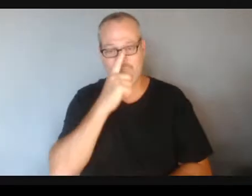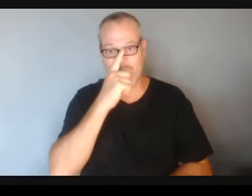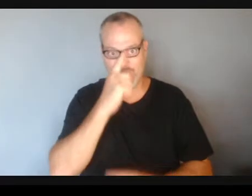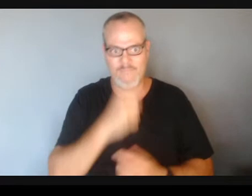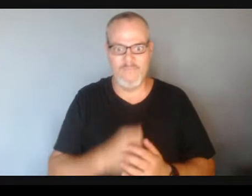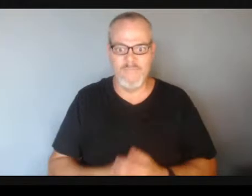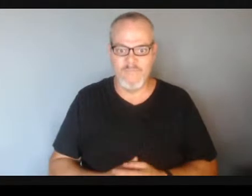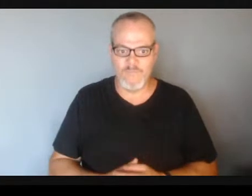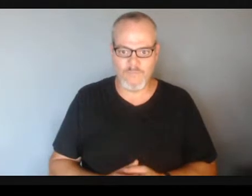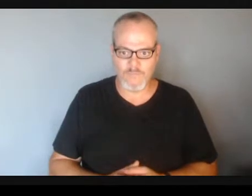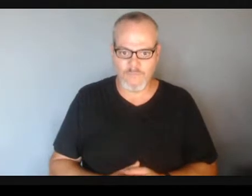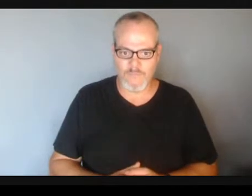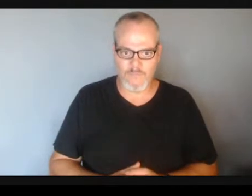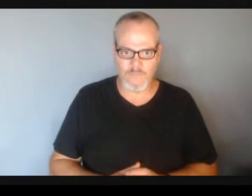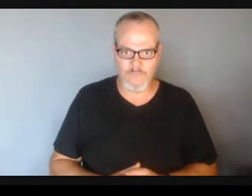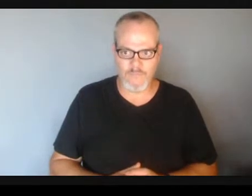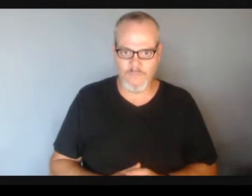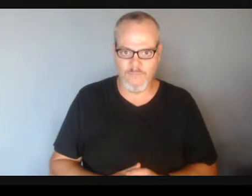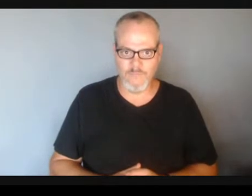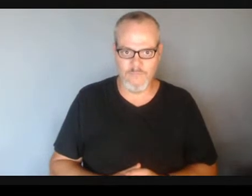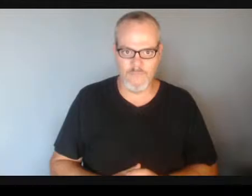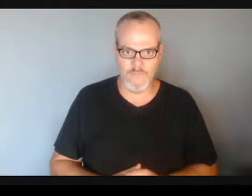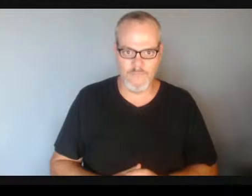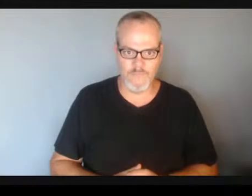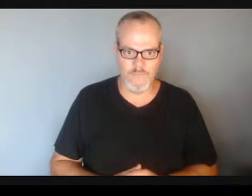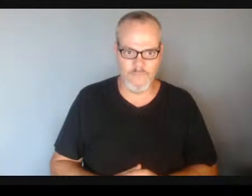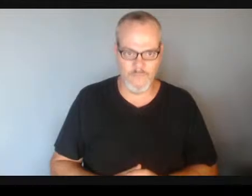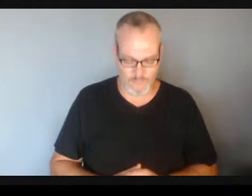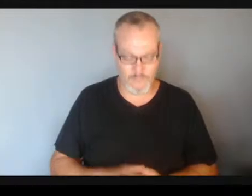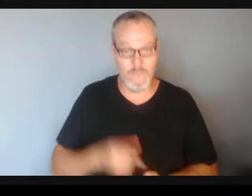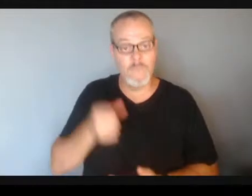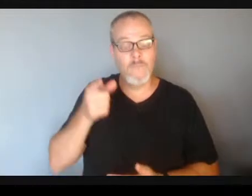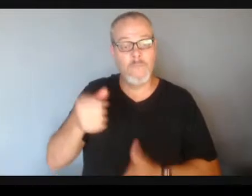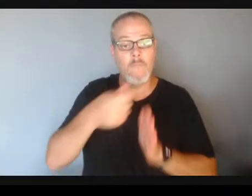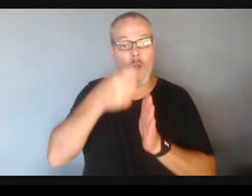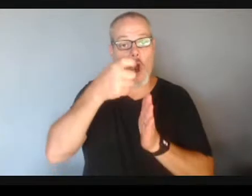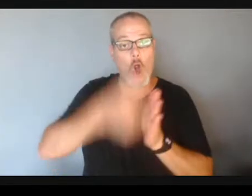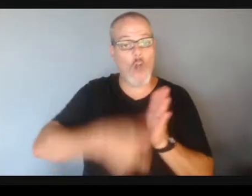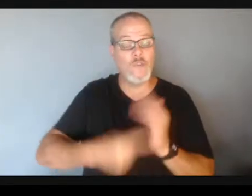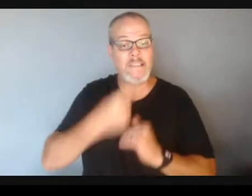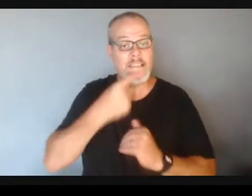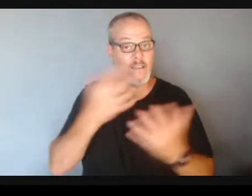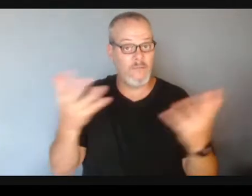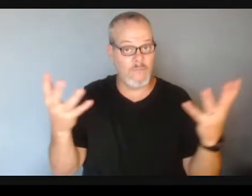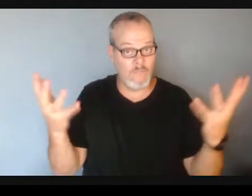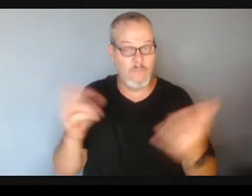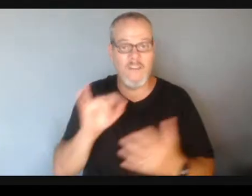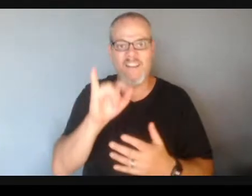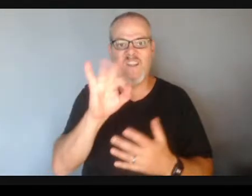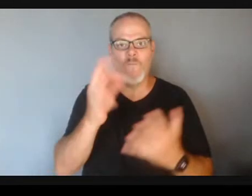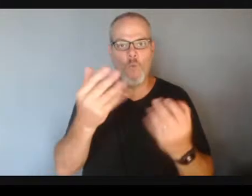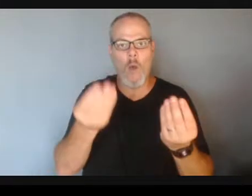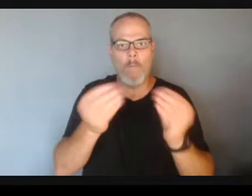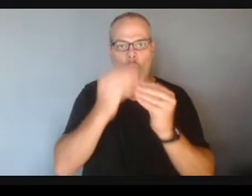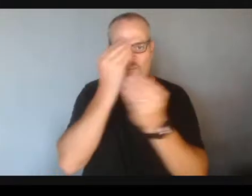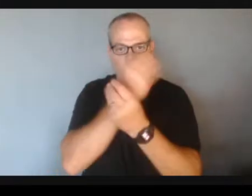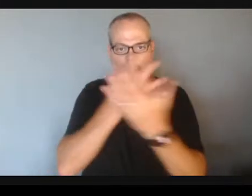And they did mention in that article that if you want more information, it's available here in the professional paper